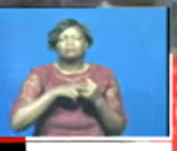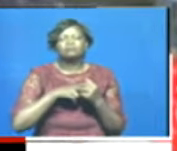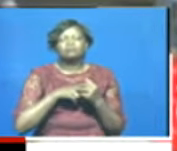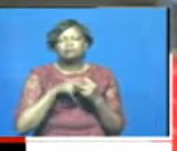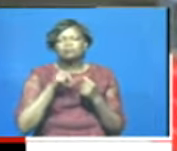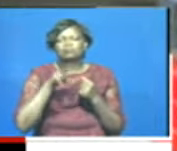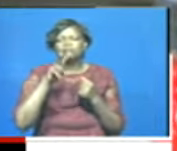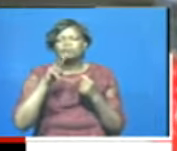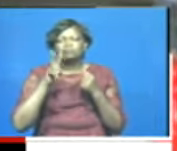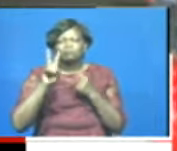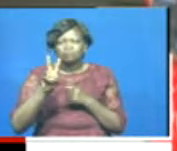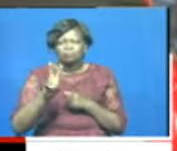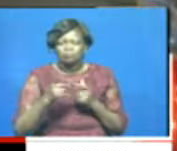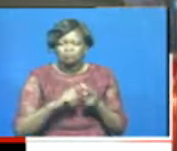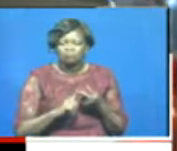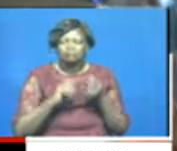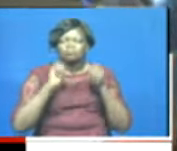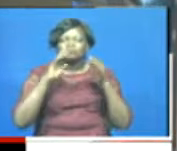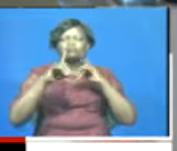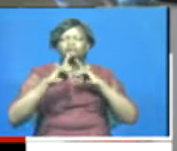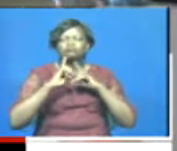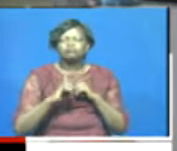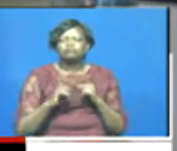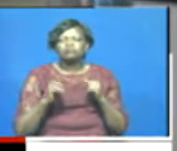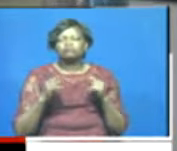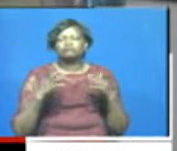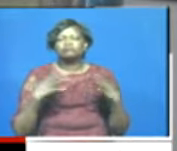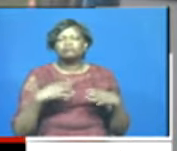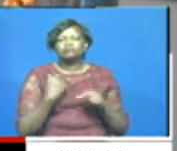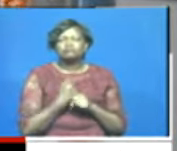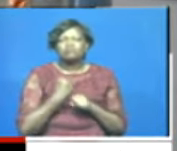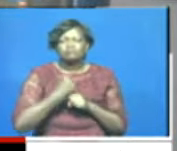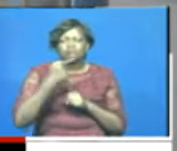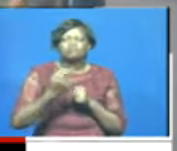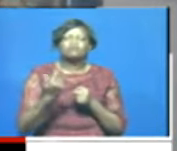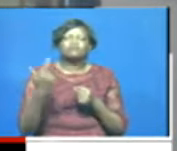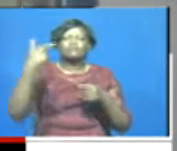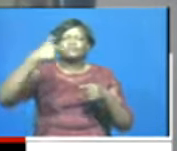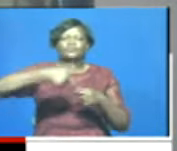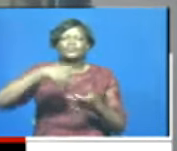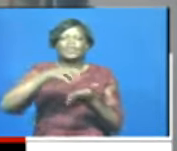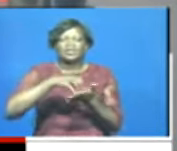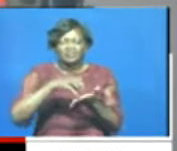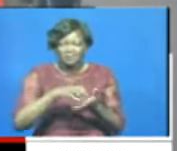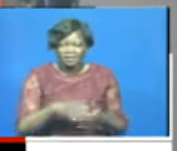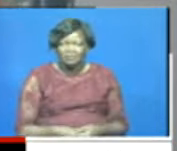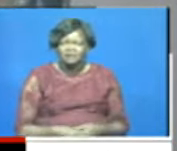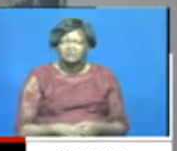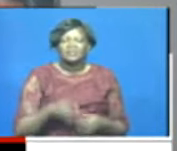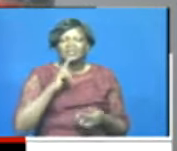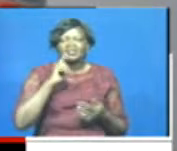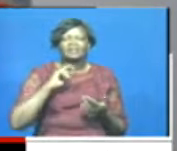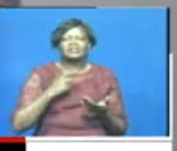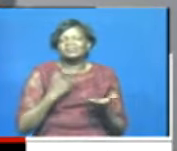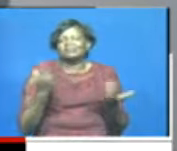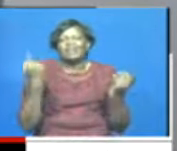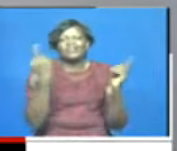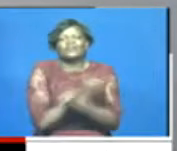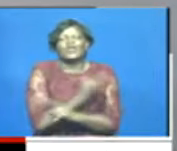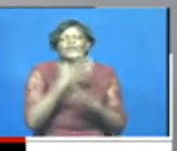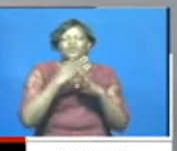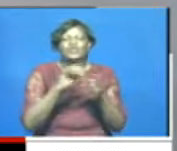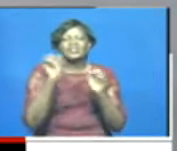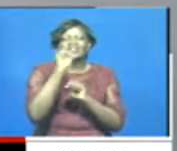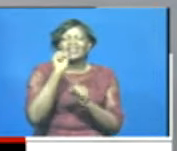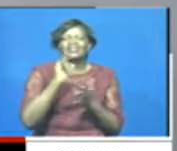137.72. And just if I can speak to one of the attendants here at this fuel station to tell us the difference between the vehicles that